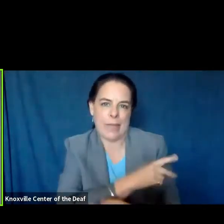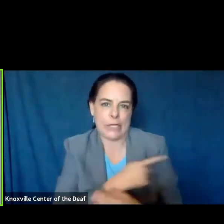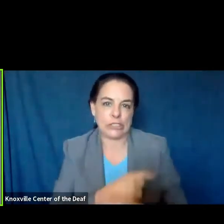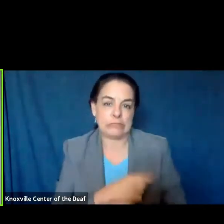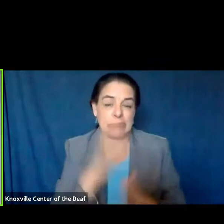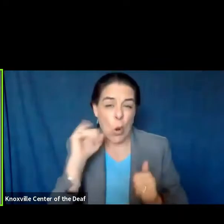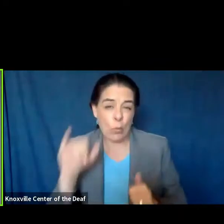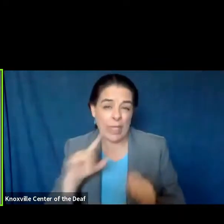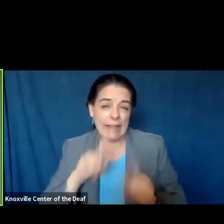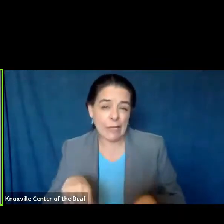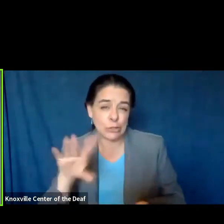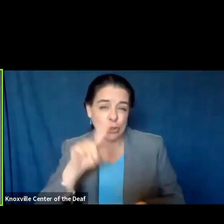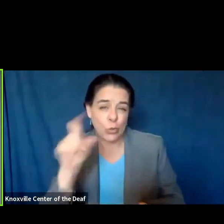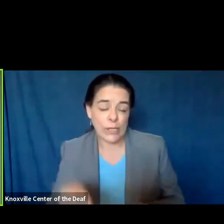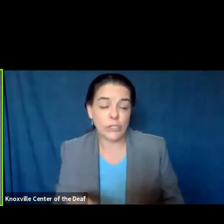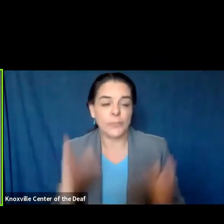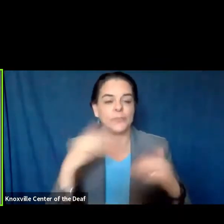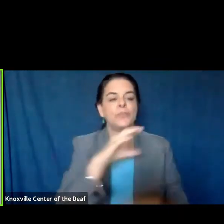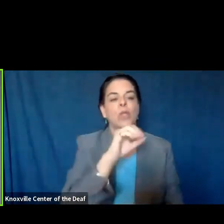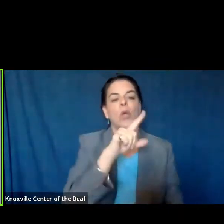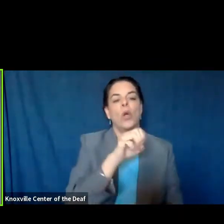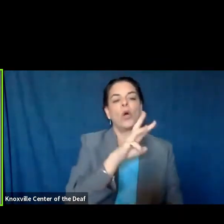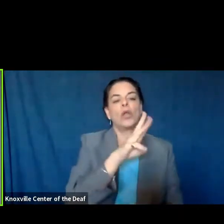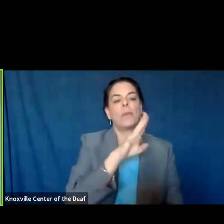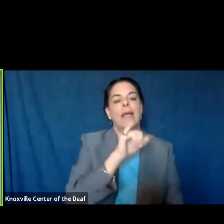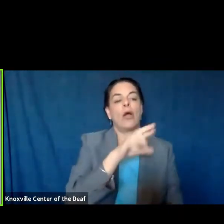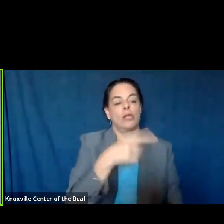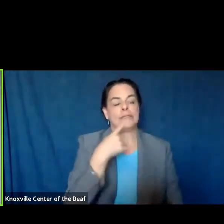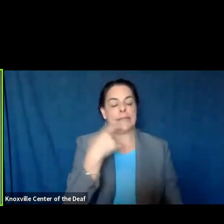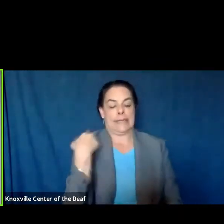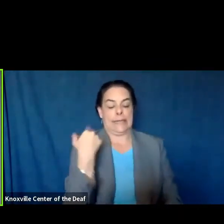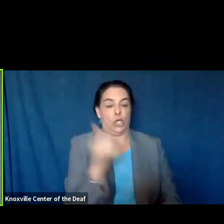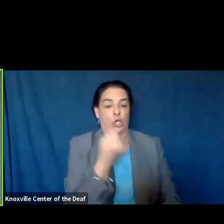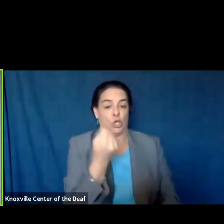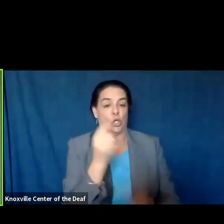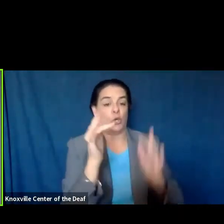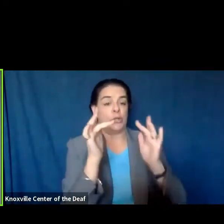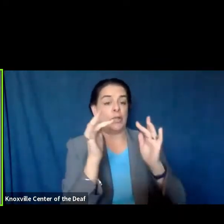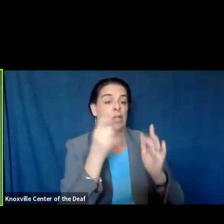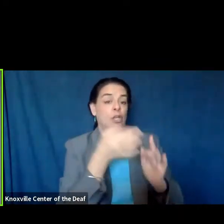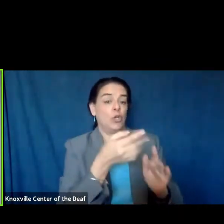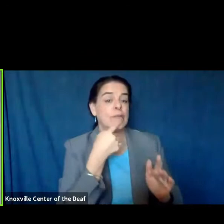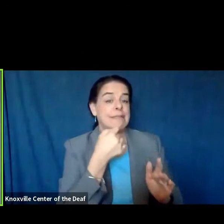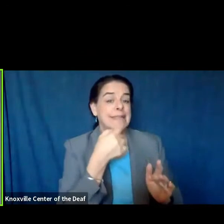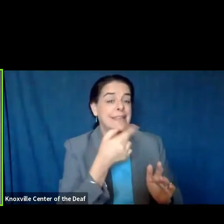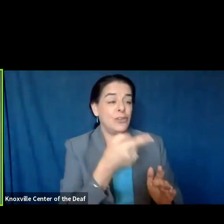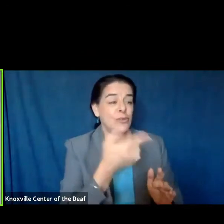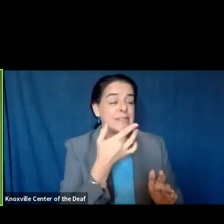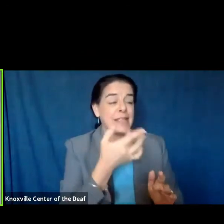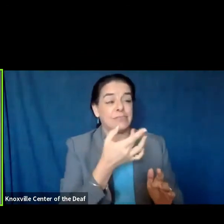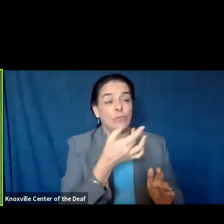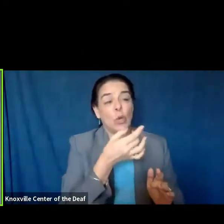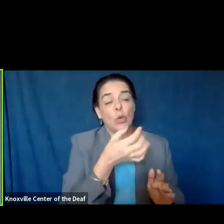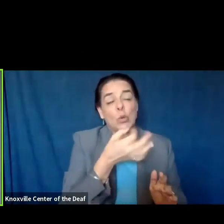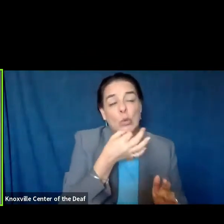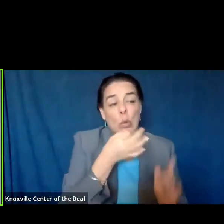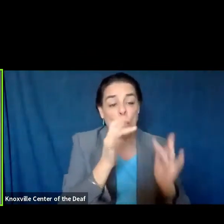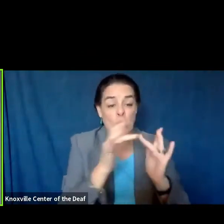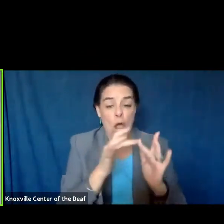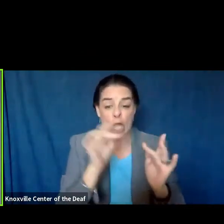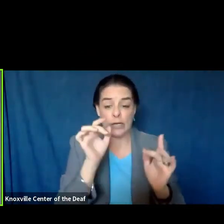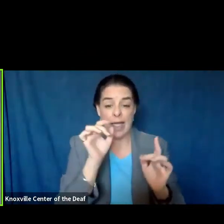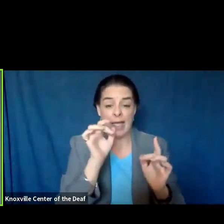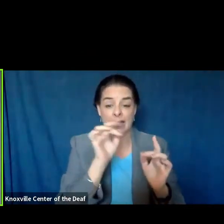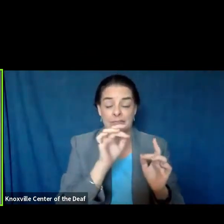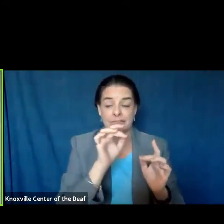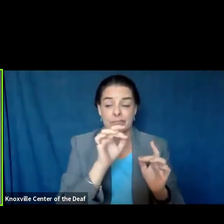with WBIR, Tuesday you said contact tracing would soon be nearly impossible. Are we there yet? We're not there quite yet, but like we